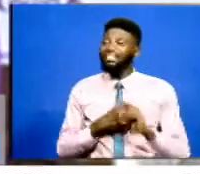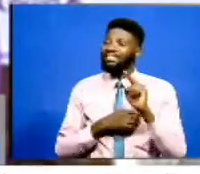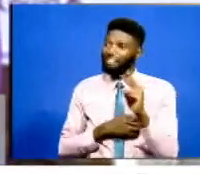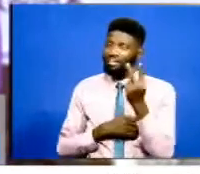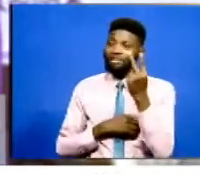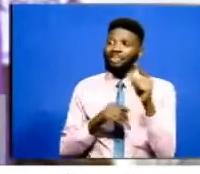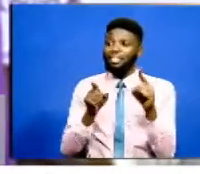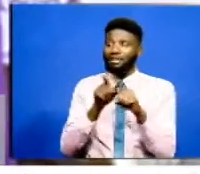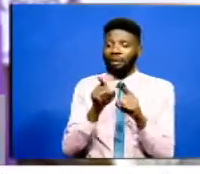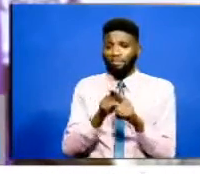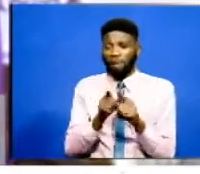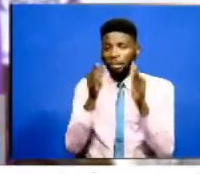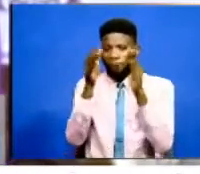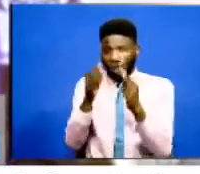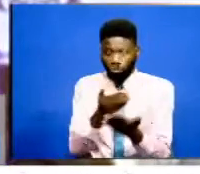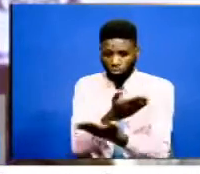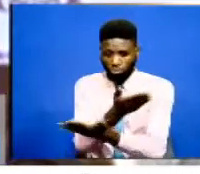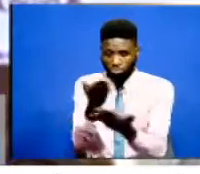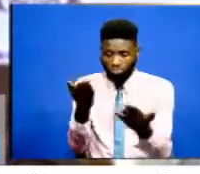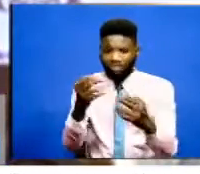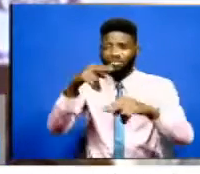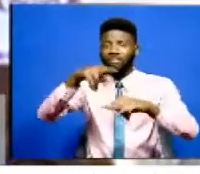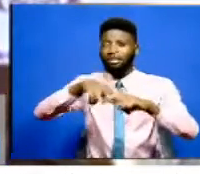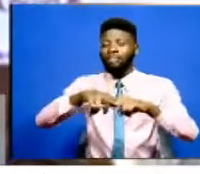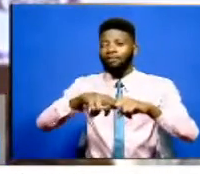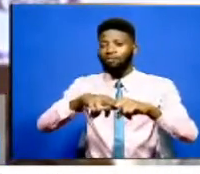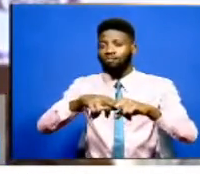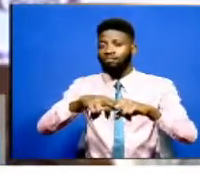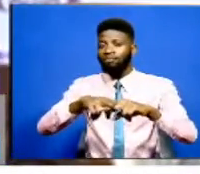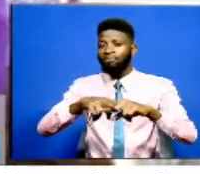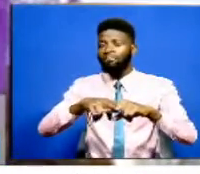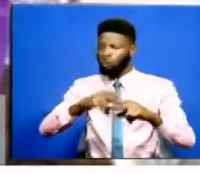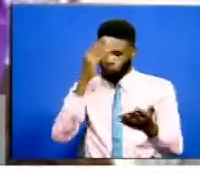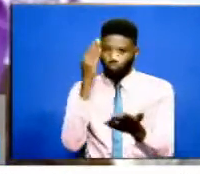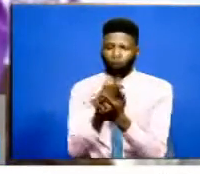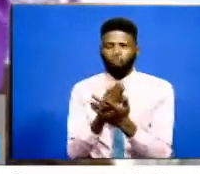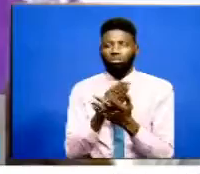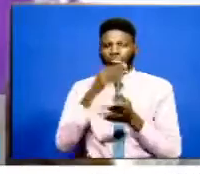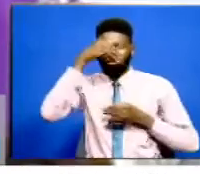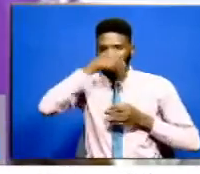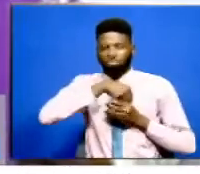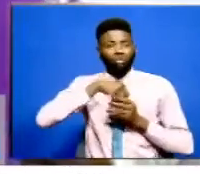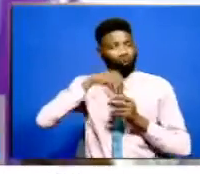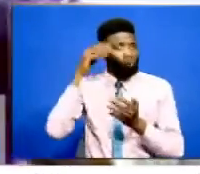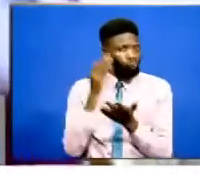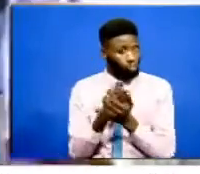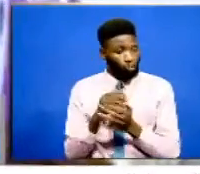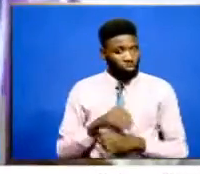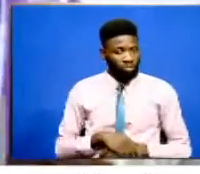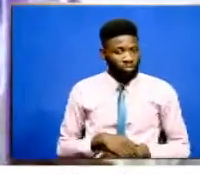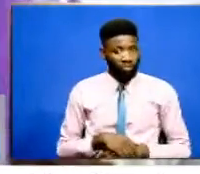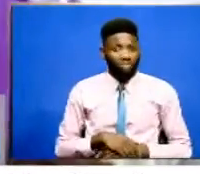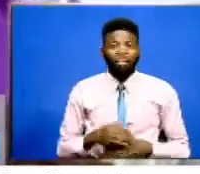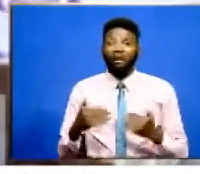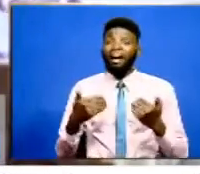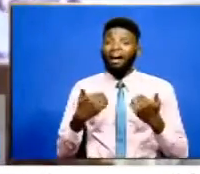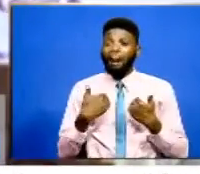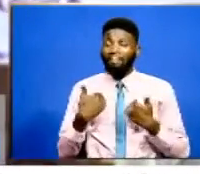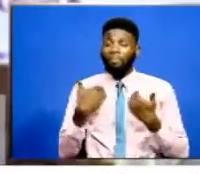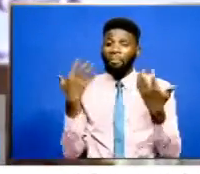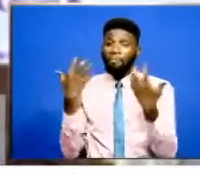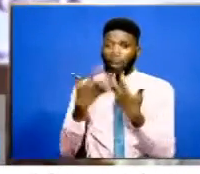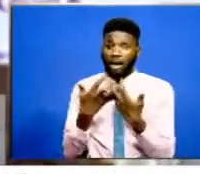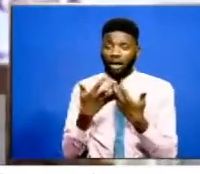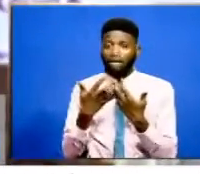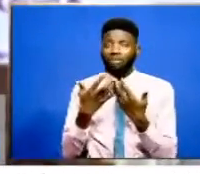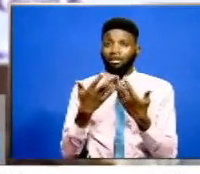here seated today, is it the person that you are? Is there a harmony between your appearance and